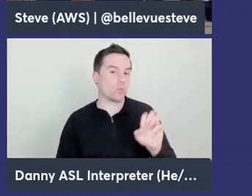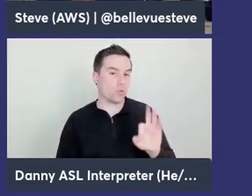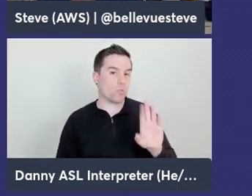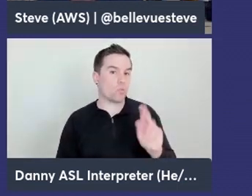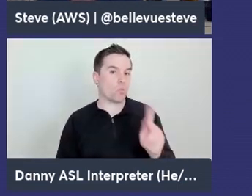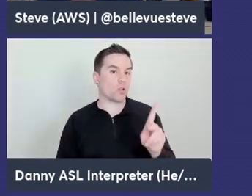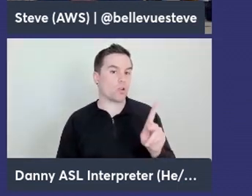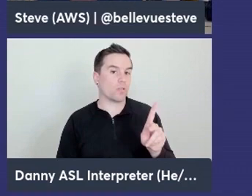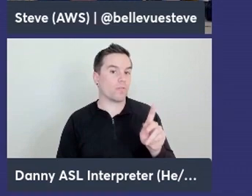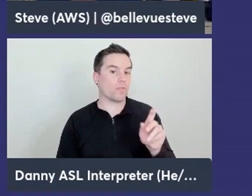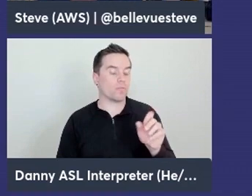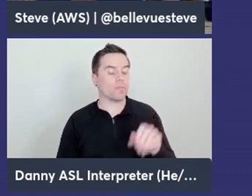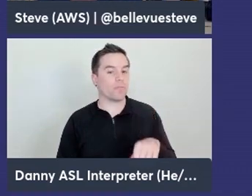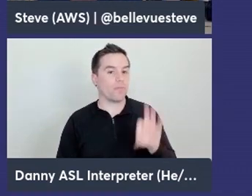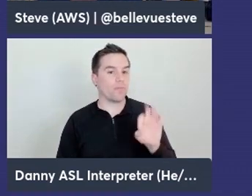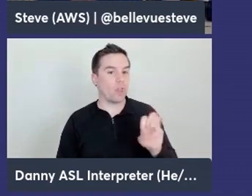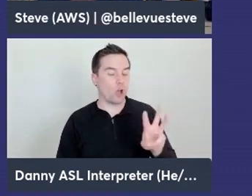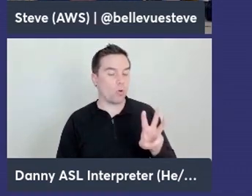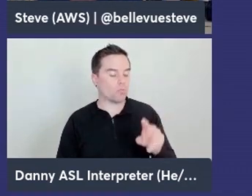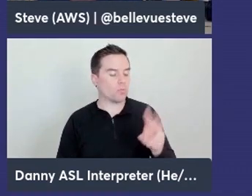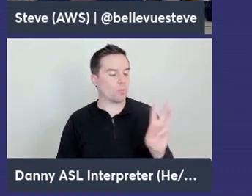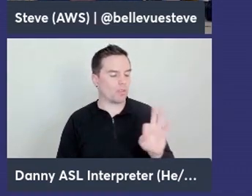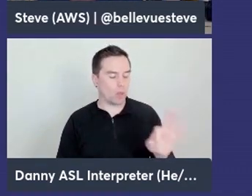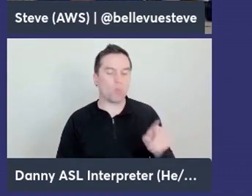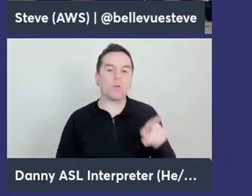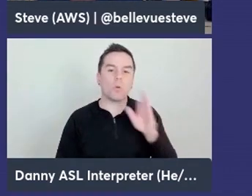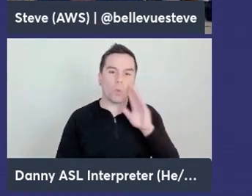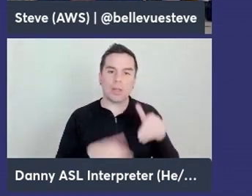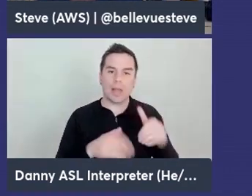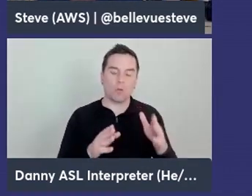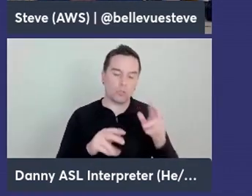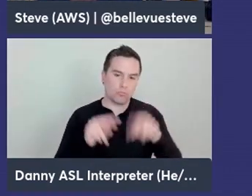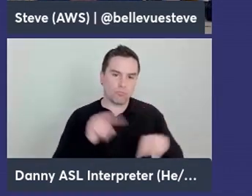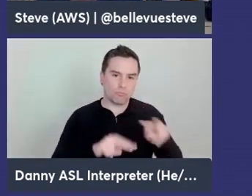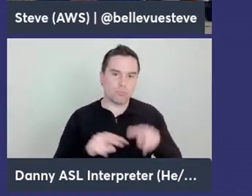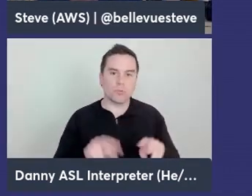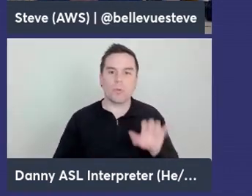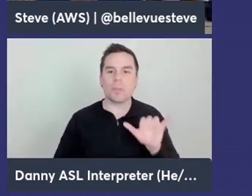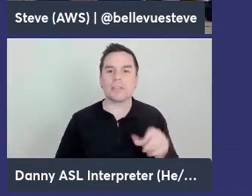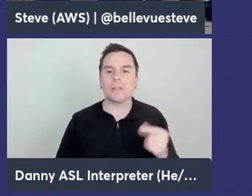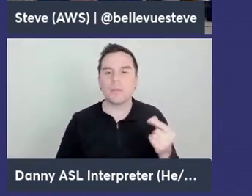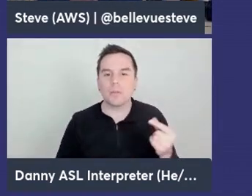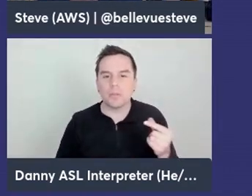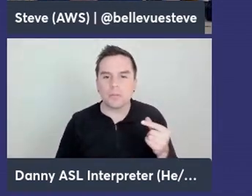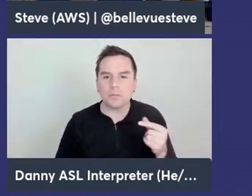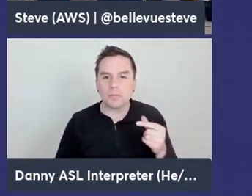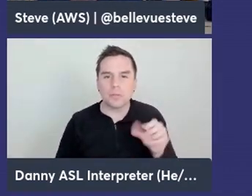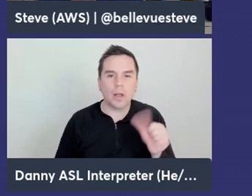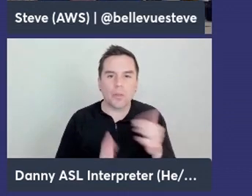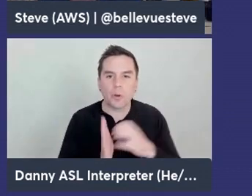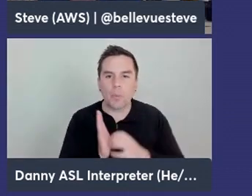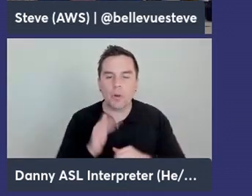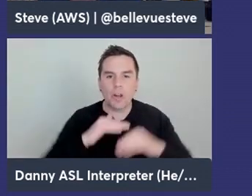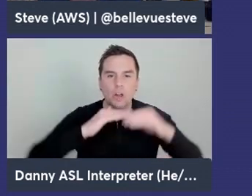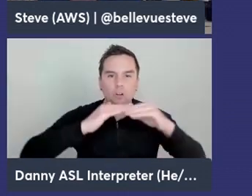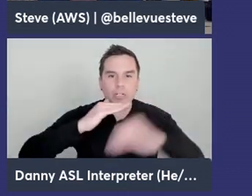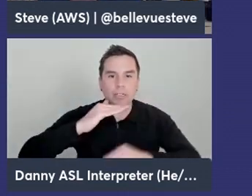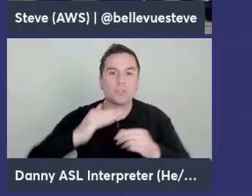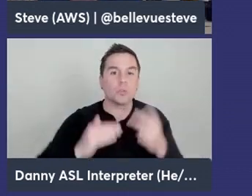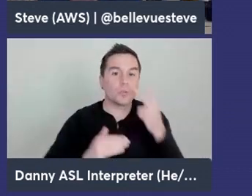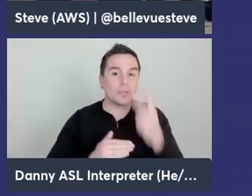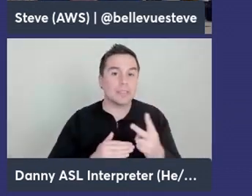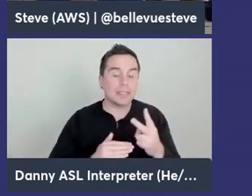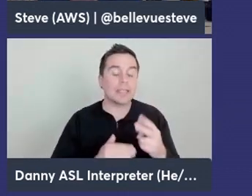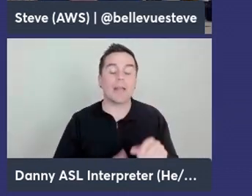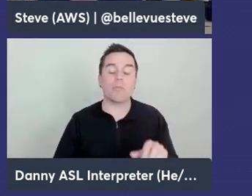And then I think that's just a little about us component underneath. So then you'll see up in the right, there was actually a